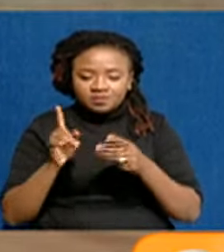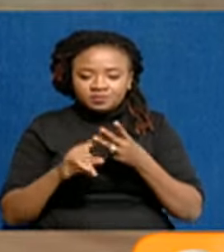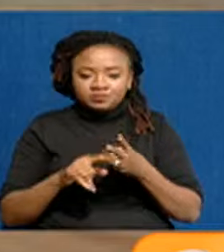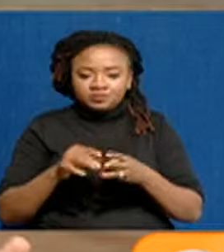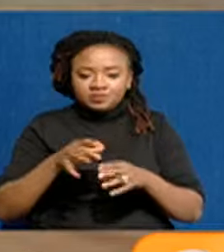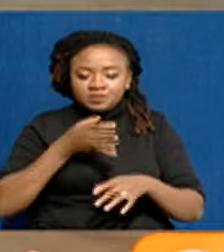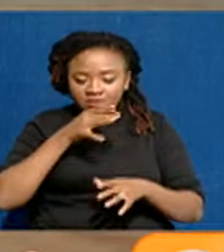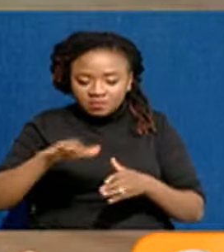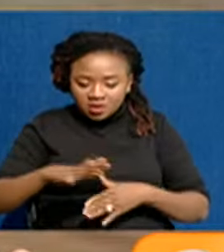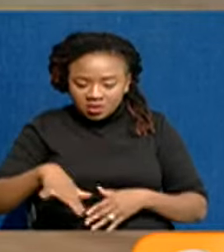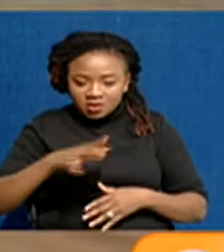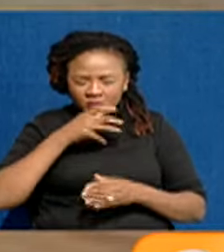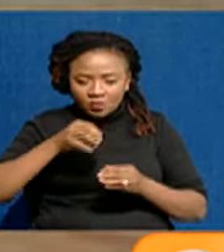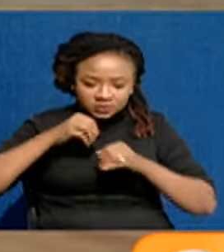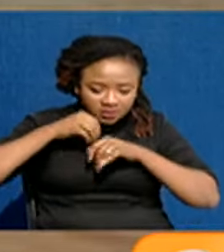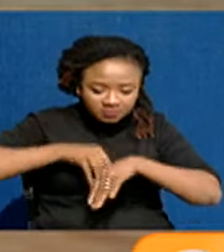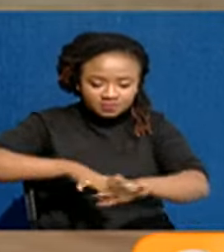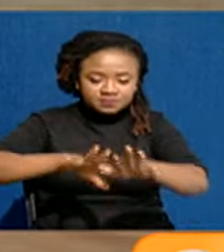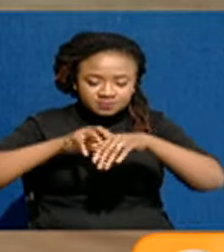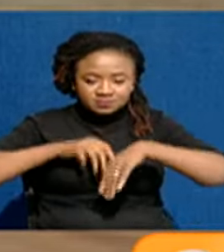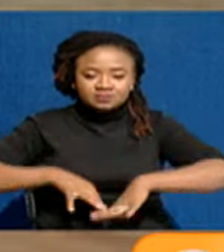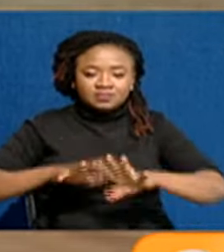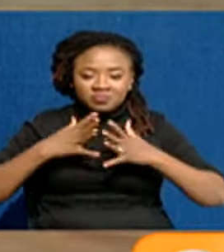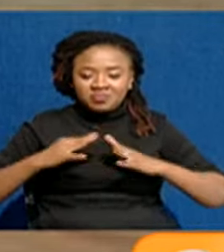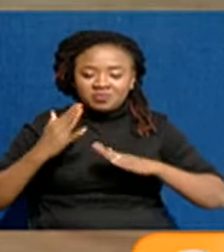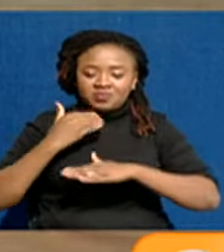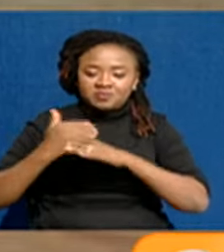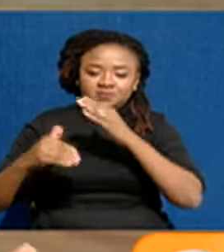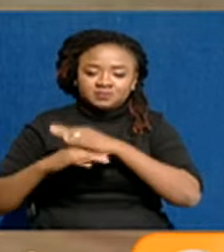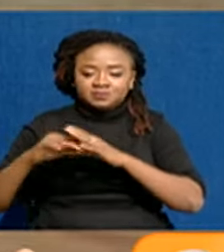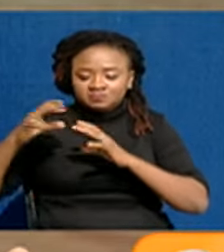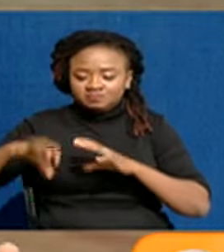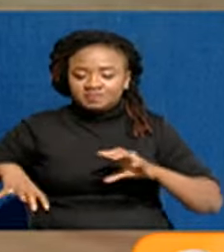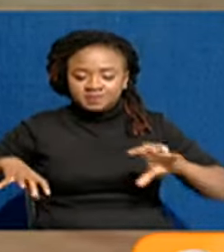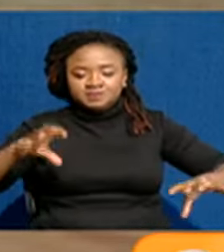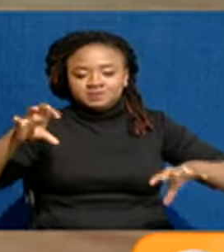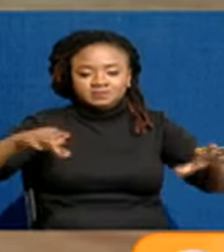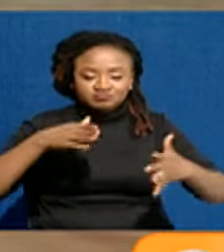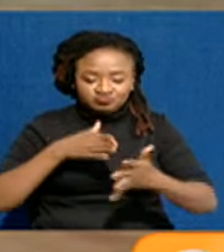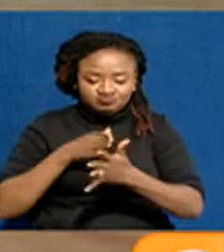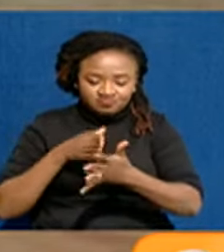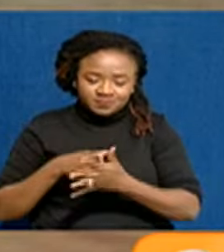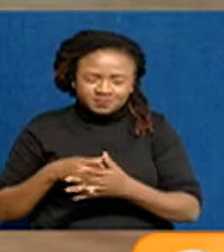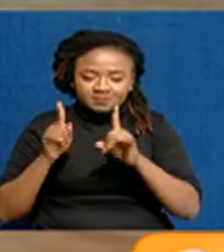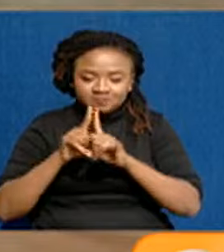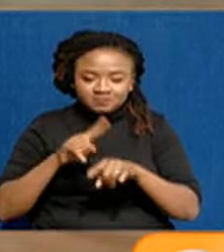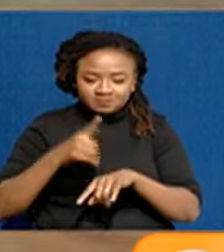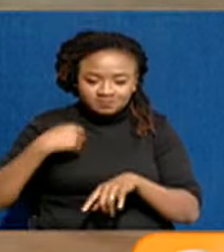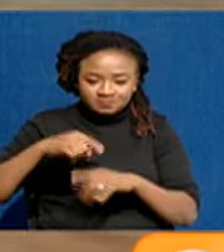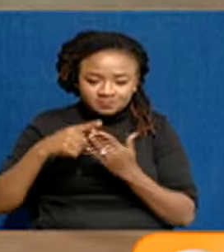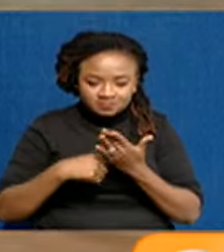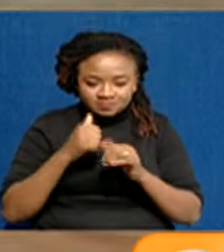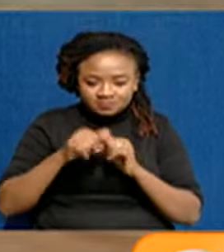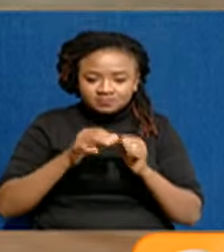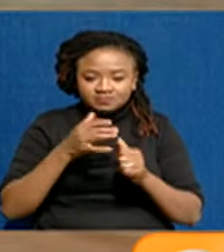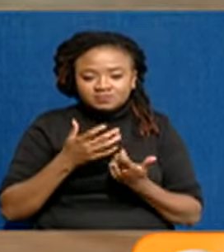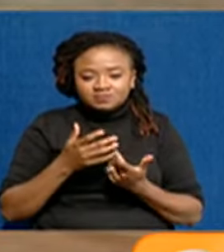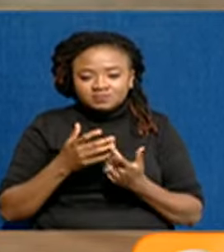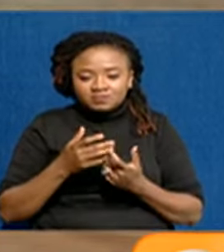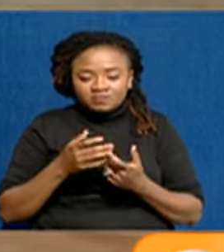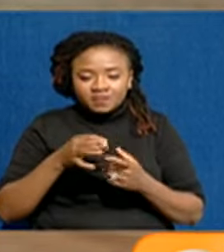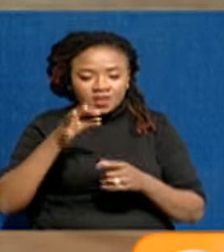waterways being affected, you want to ask yourselves, who are these along the waterways? When you want to talk about drainages being